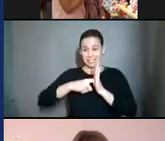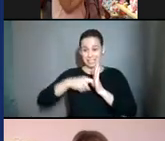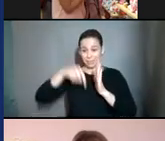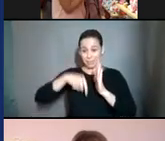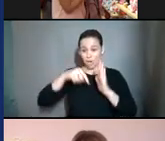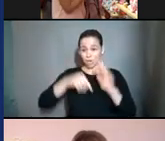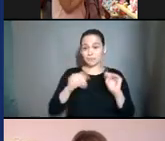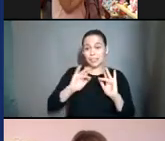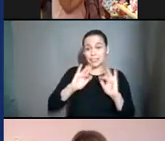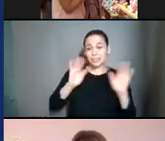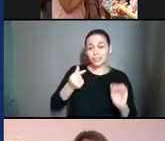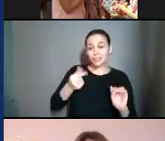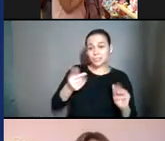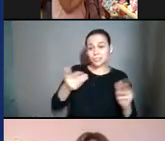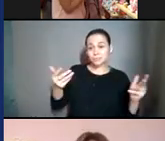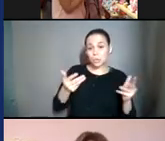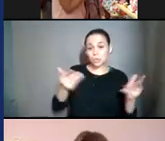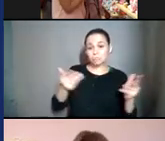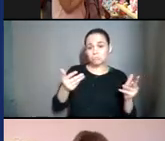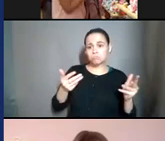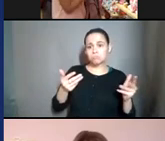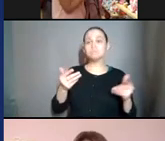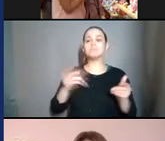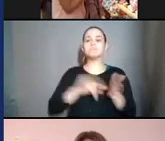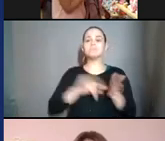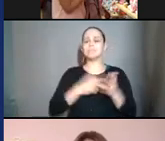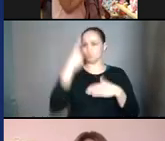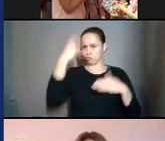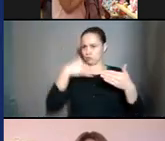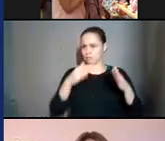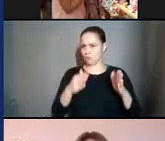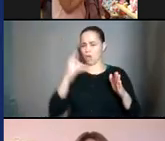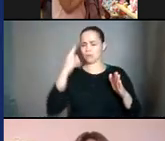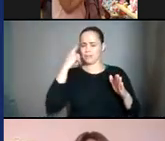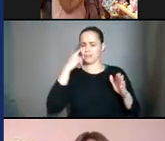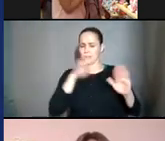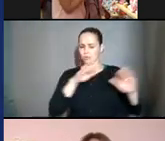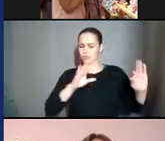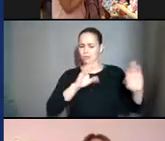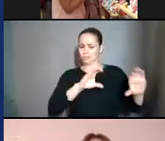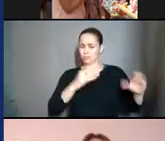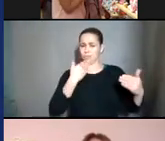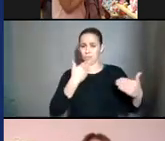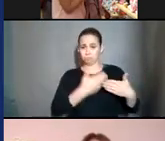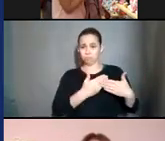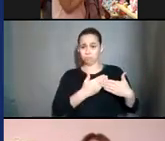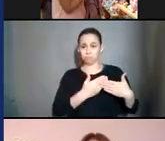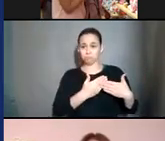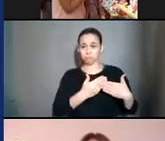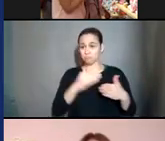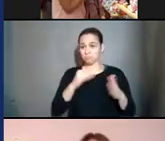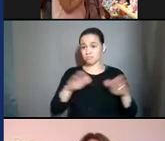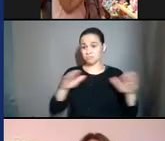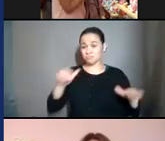where Dreambox has assumed proficiency. This means your child did not need to complete Dreambox